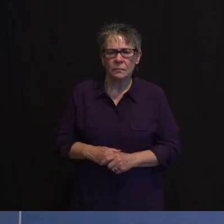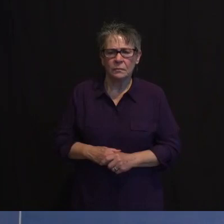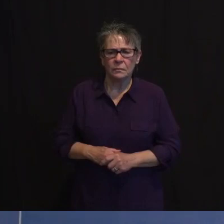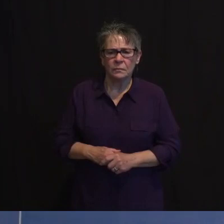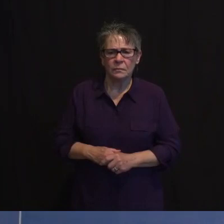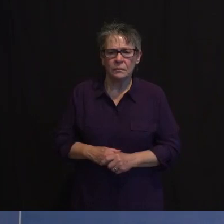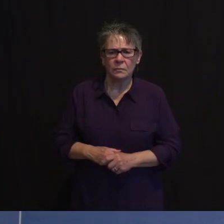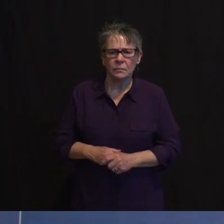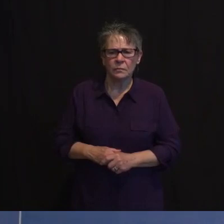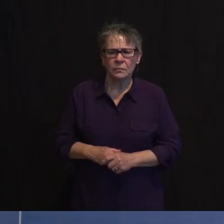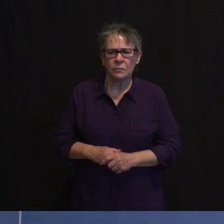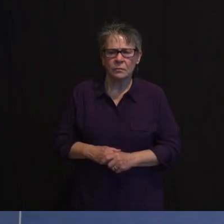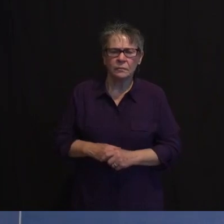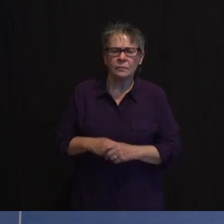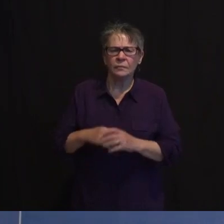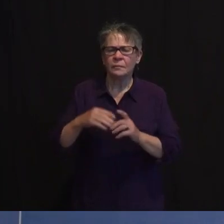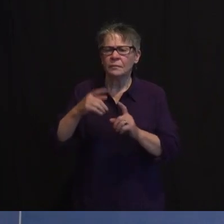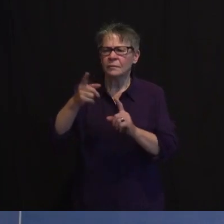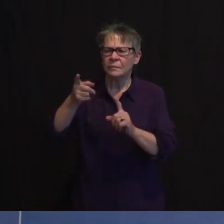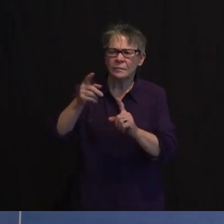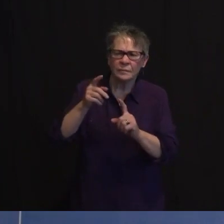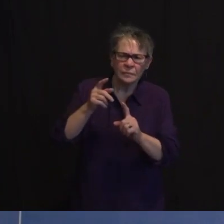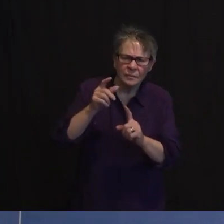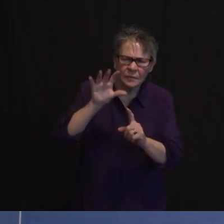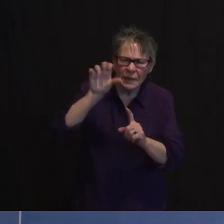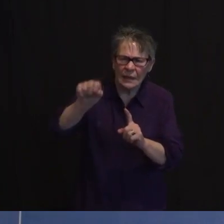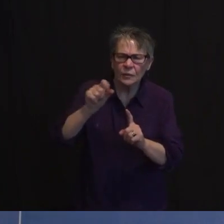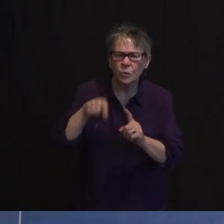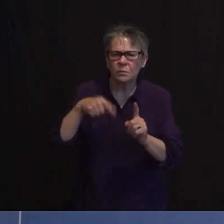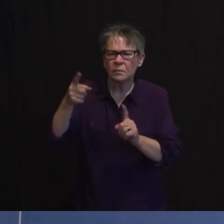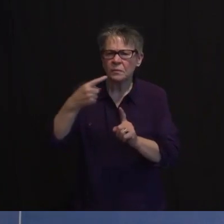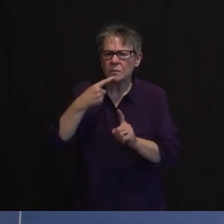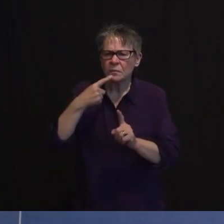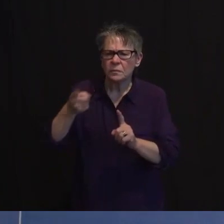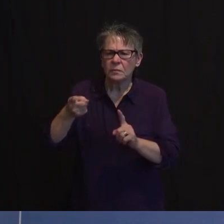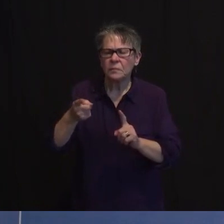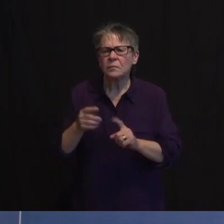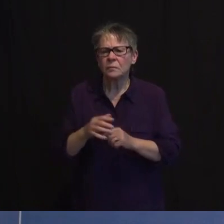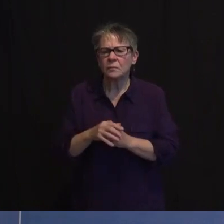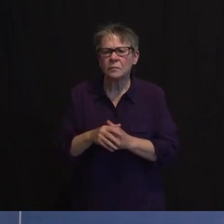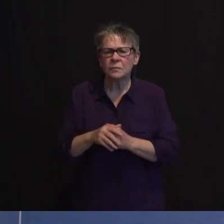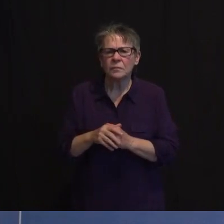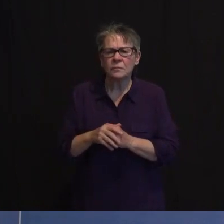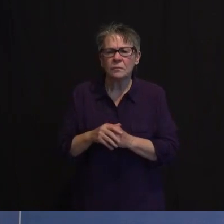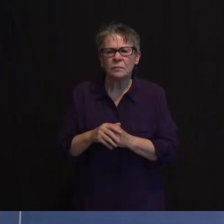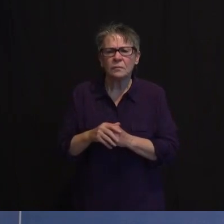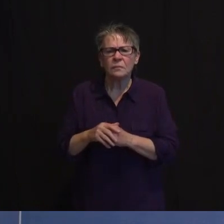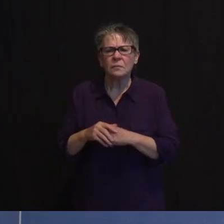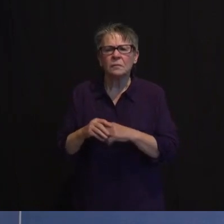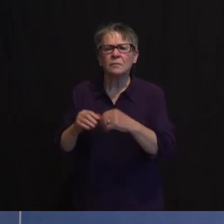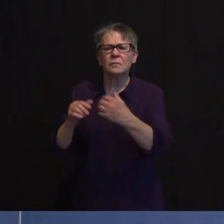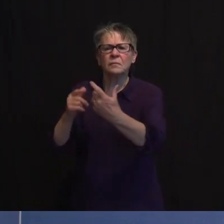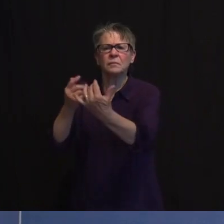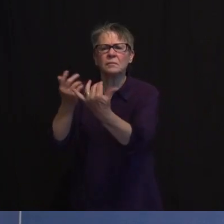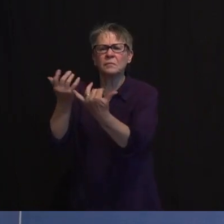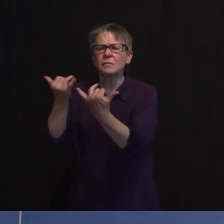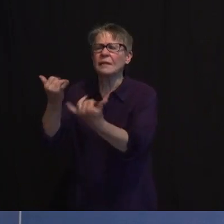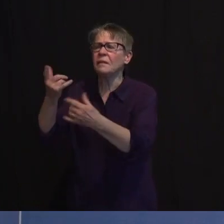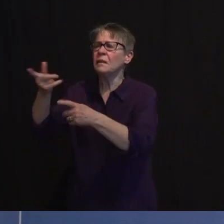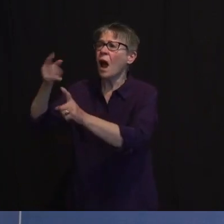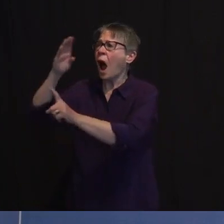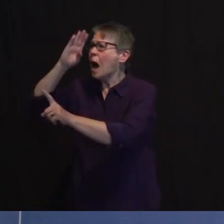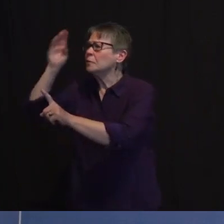institutions still have capacity. Again, these triage guidelines are intended to be the last resort.